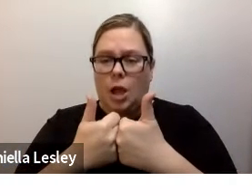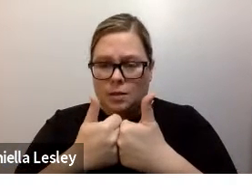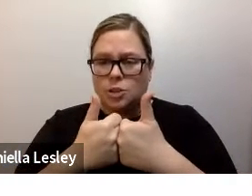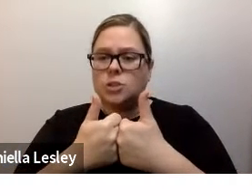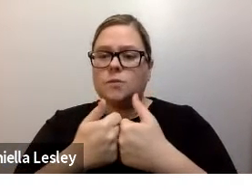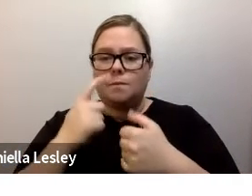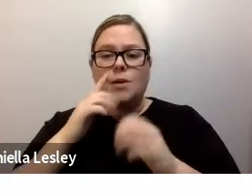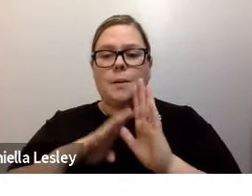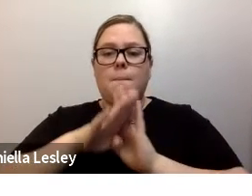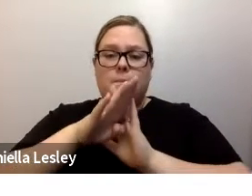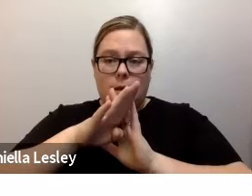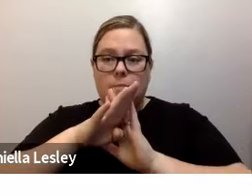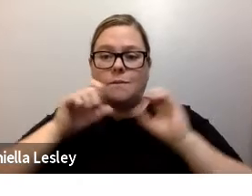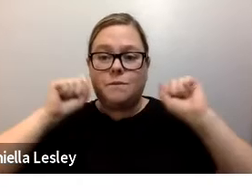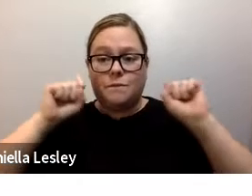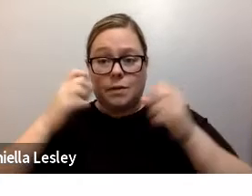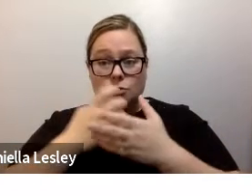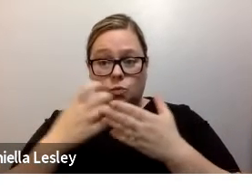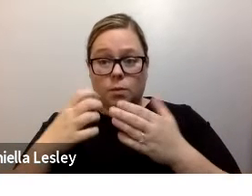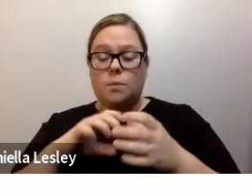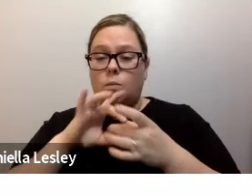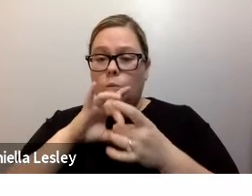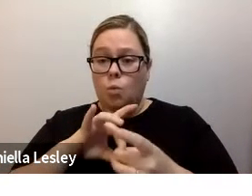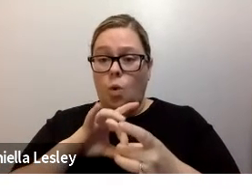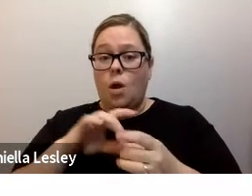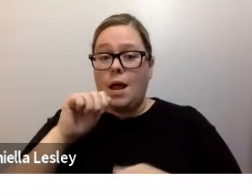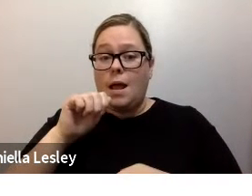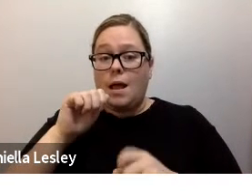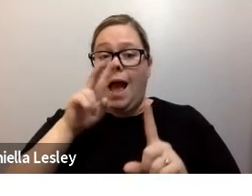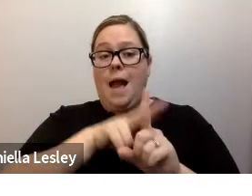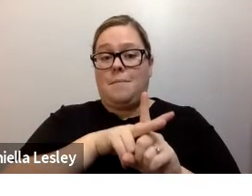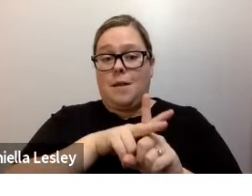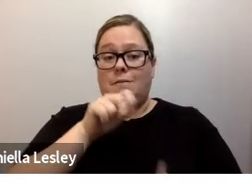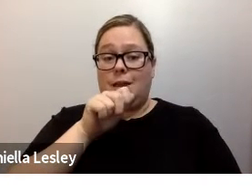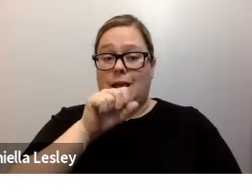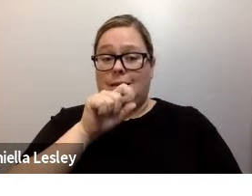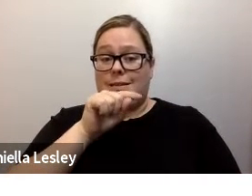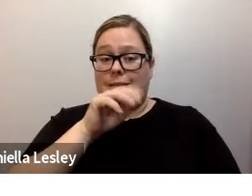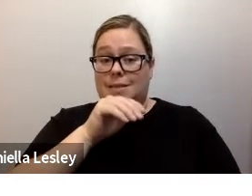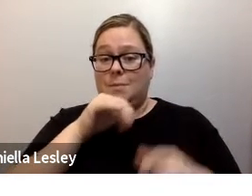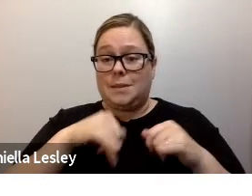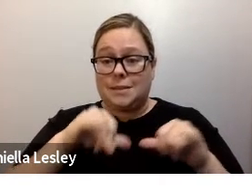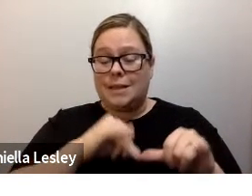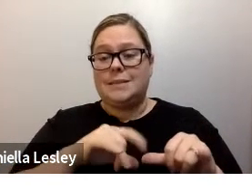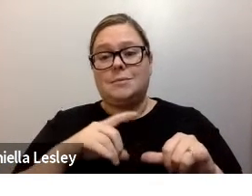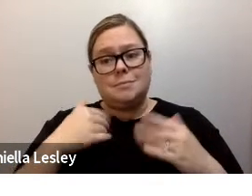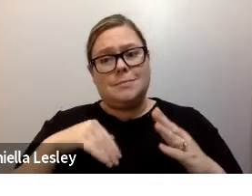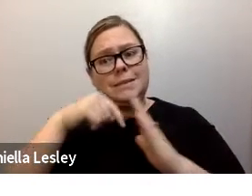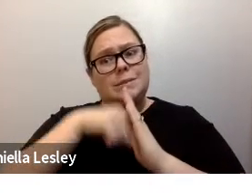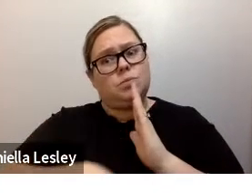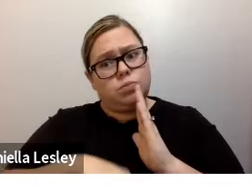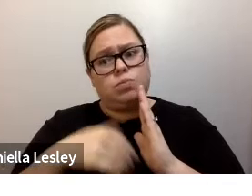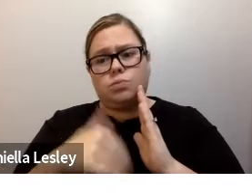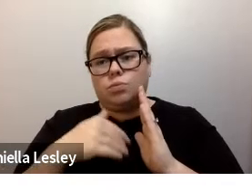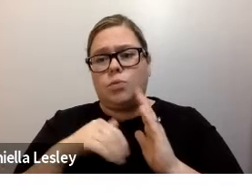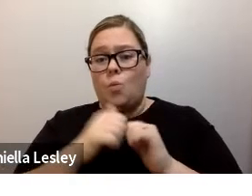equipment. In terms of application of ASTM standards, they are really rigorous standards with test methods, and